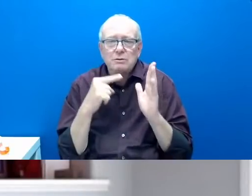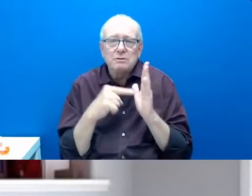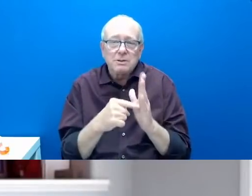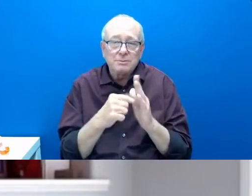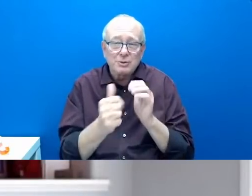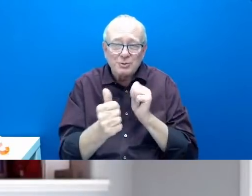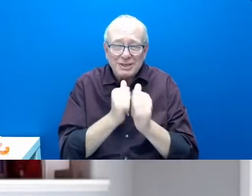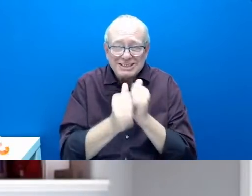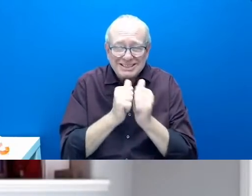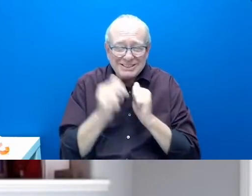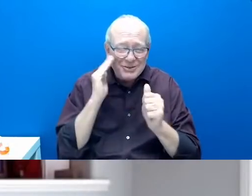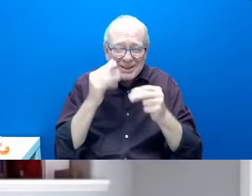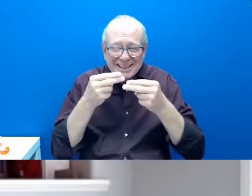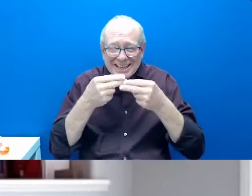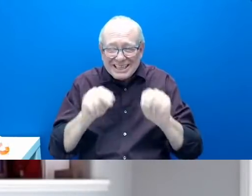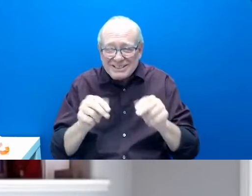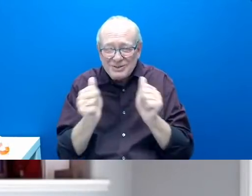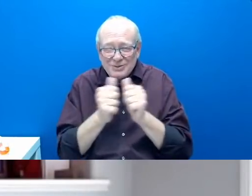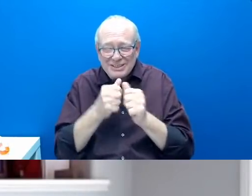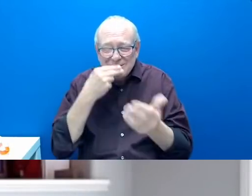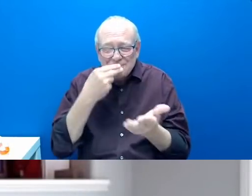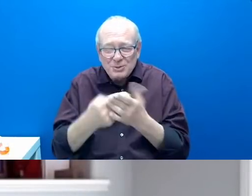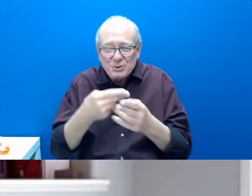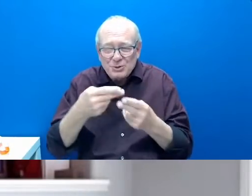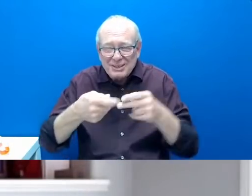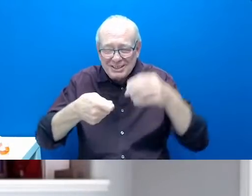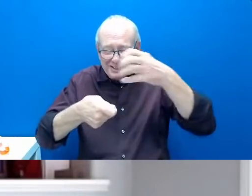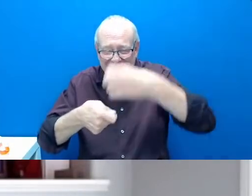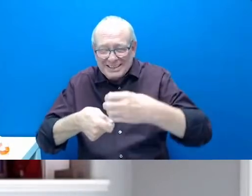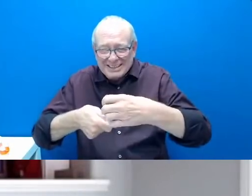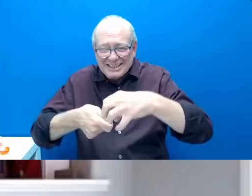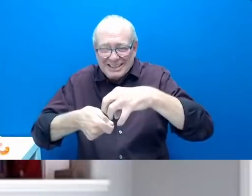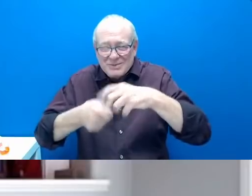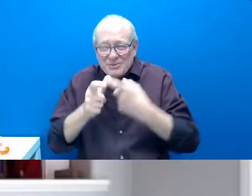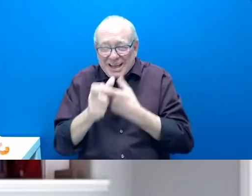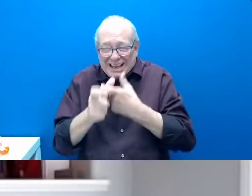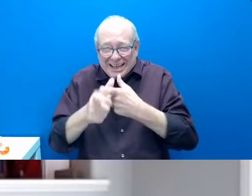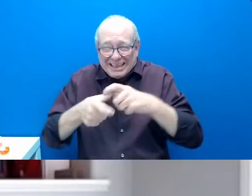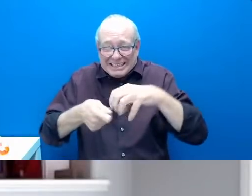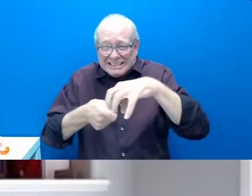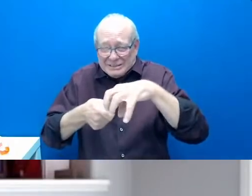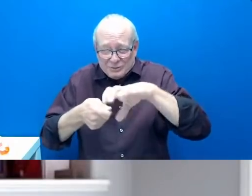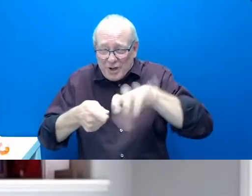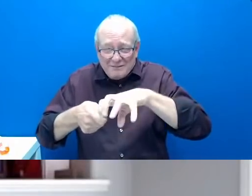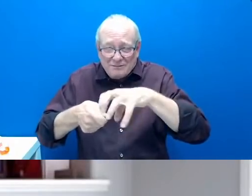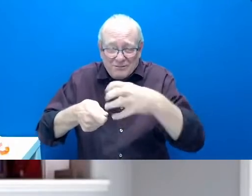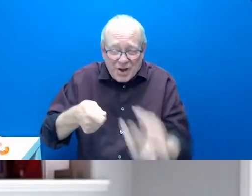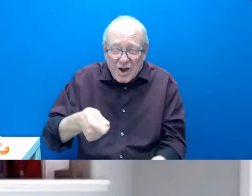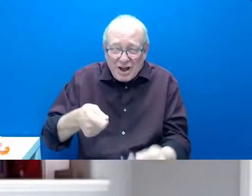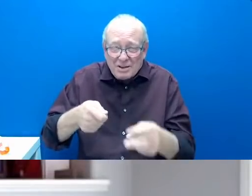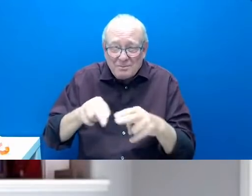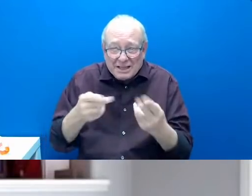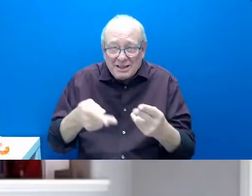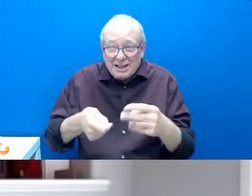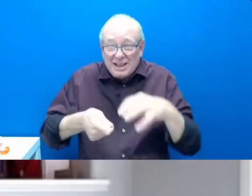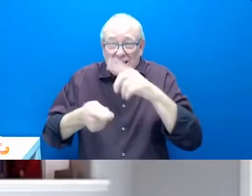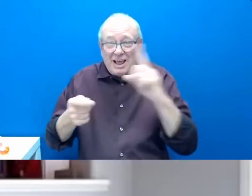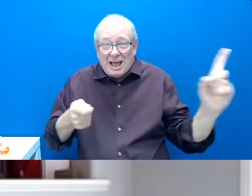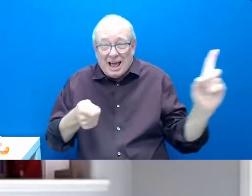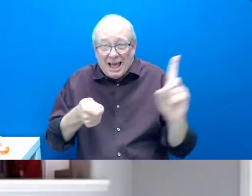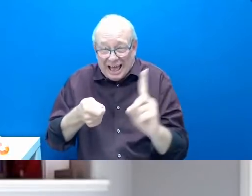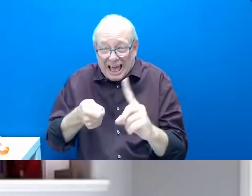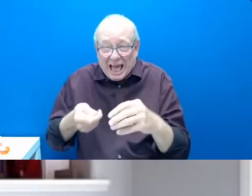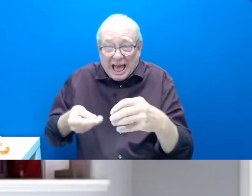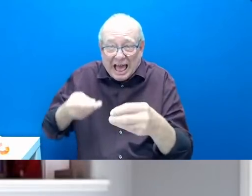like an egg race where you're carrying an egg with on a spoon, right? And you're carrying that and you don't want to drop it because you'll break the egg. But then you have to pass that egg off to